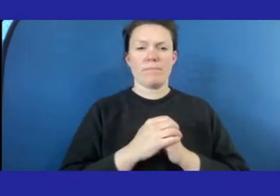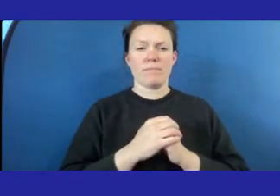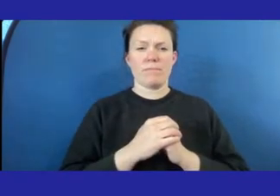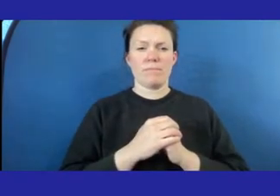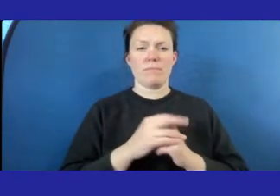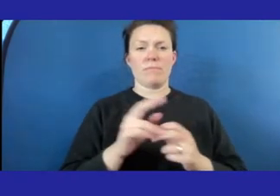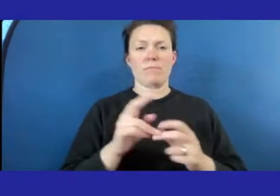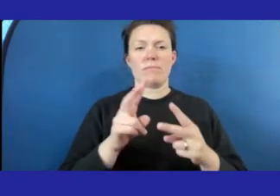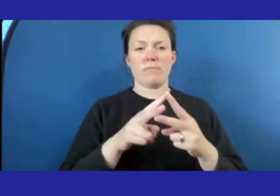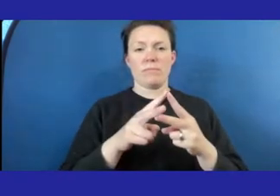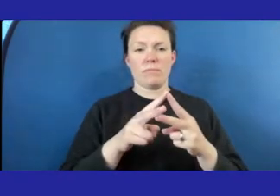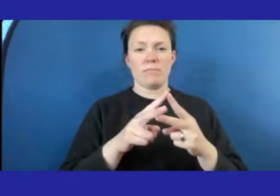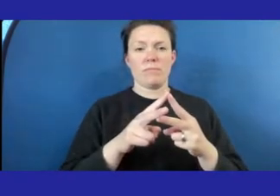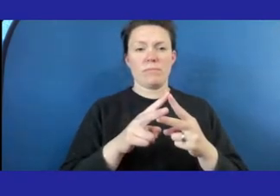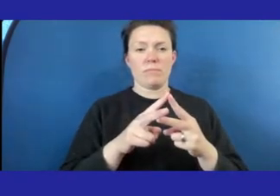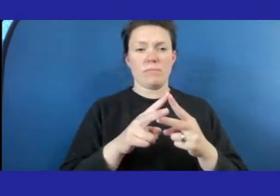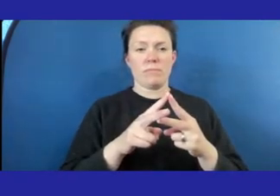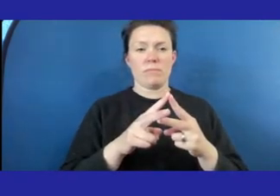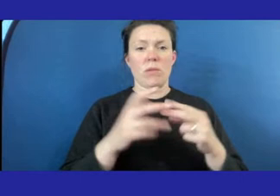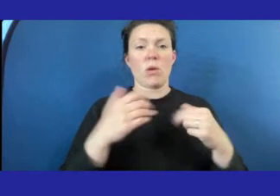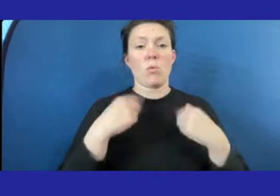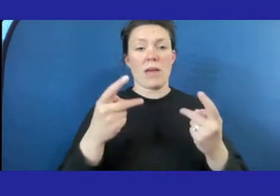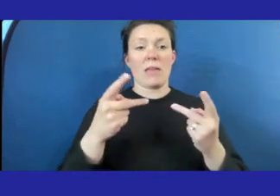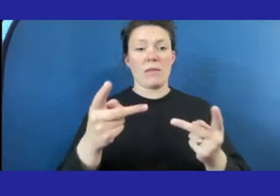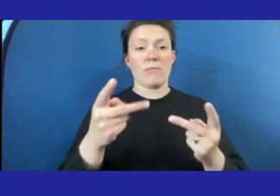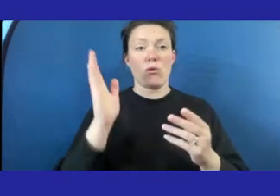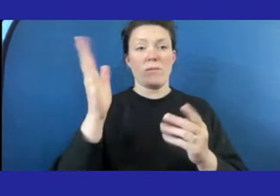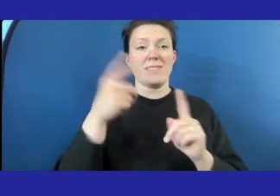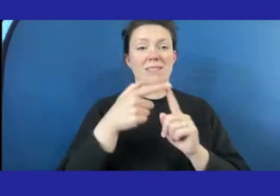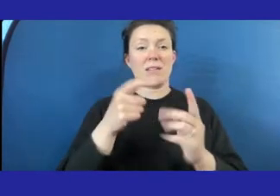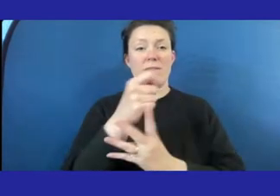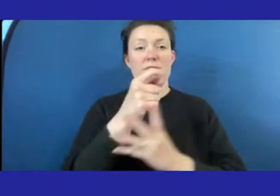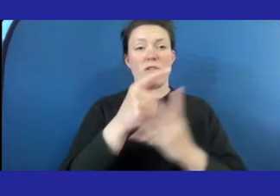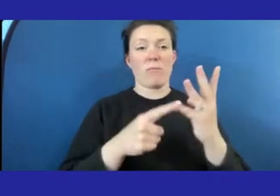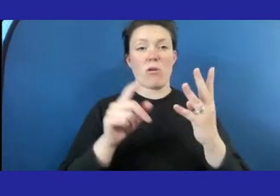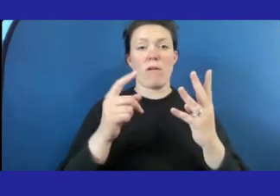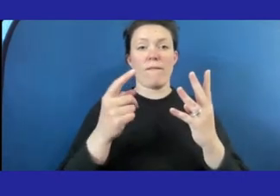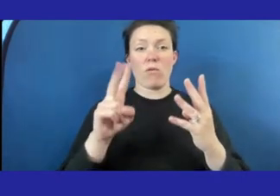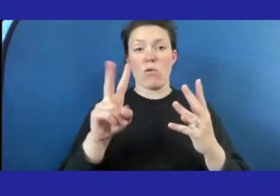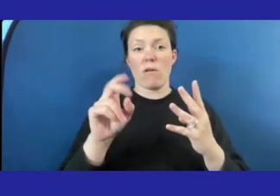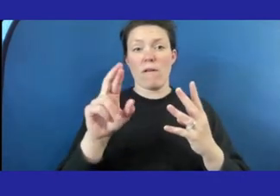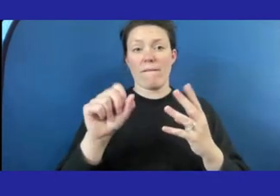which we had the proposals presented from all 4 vendors.